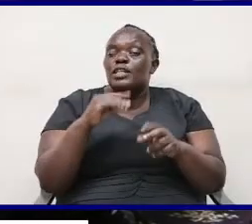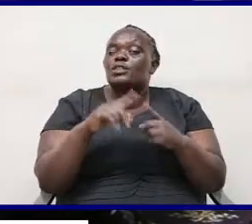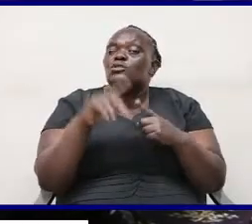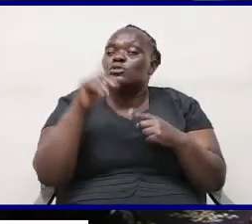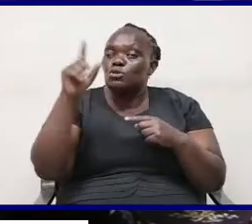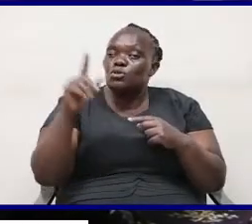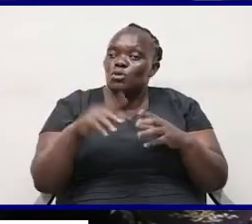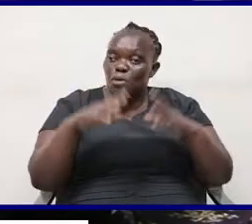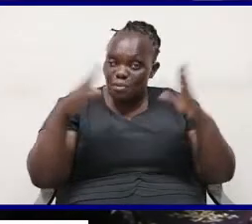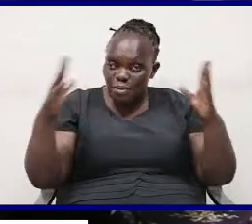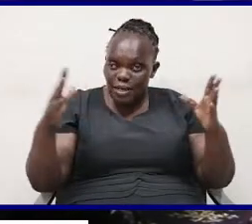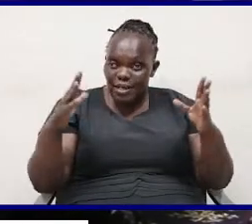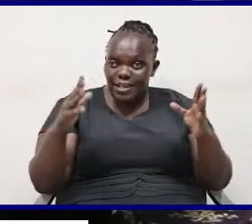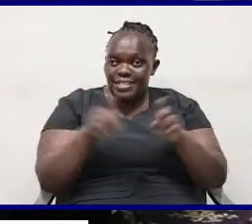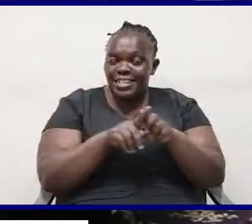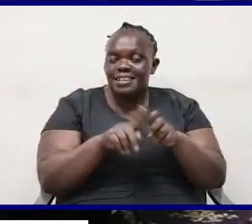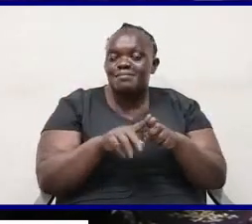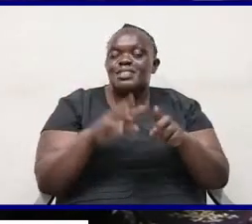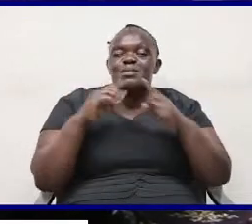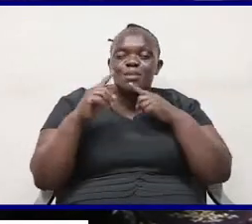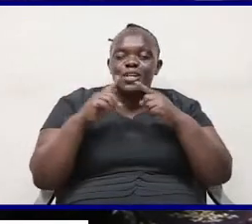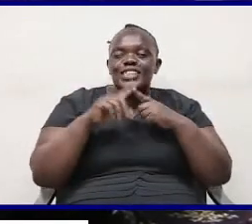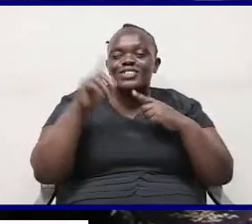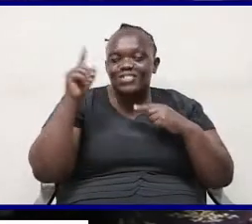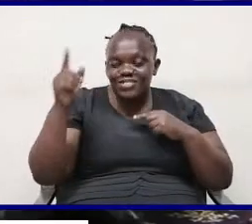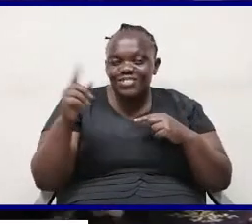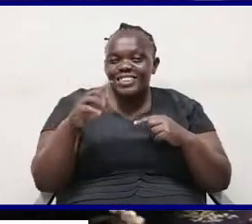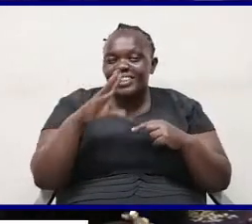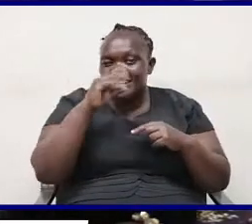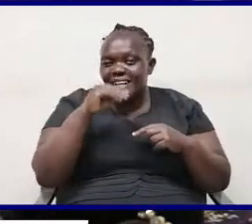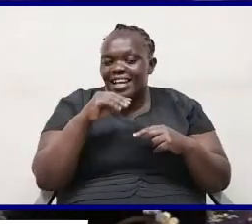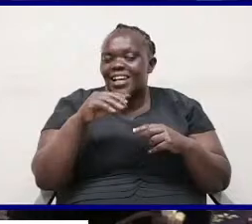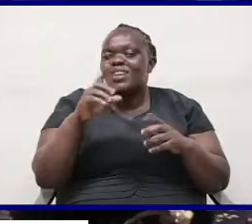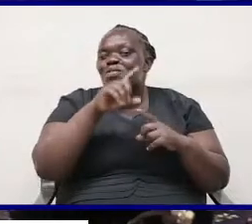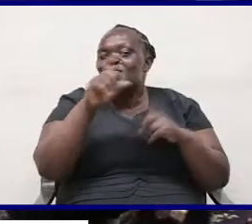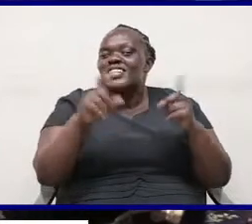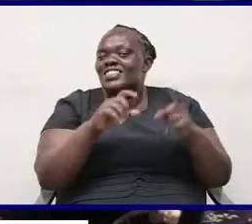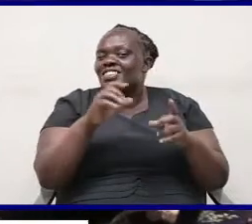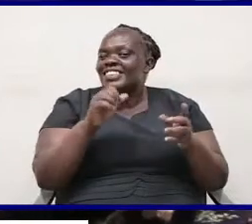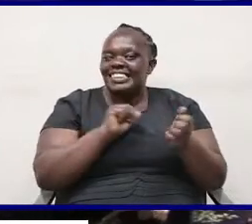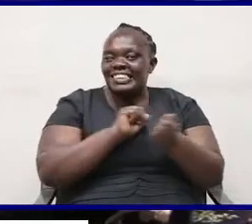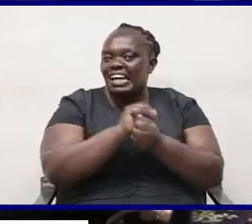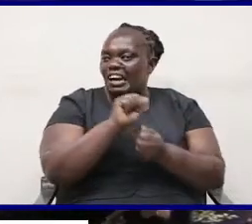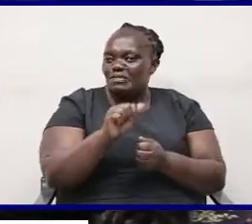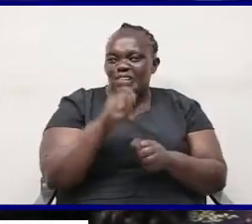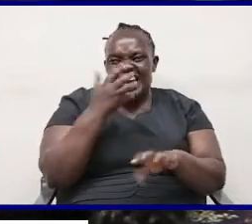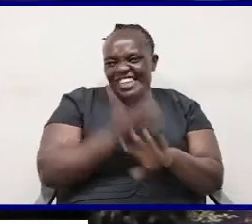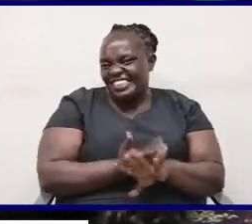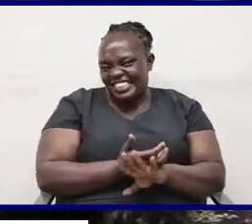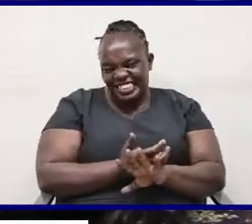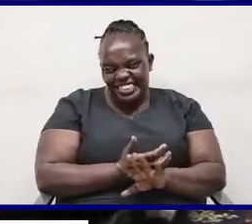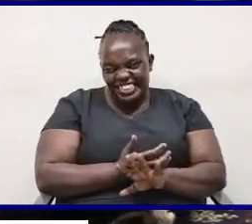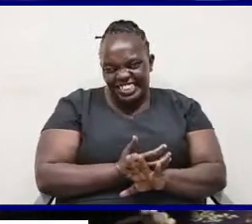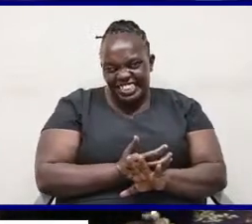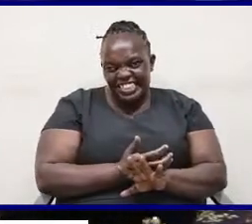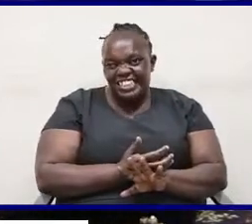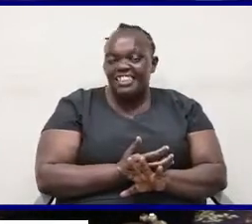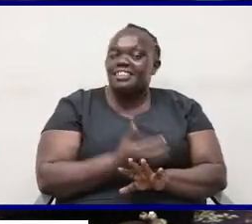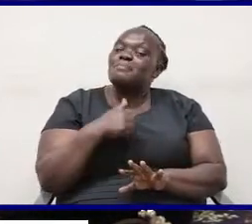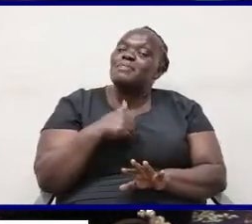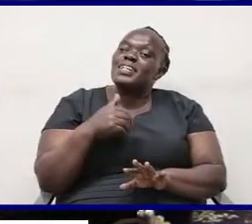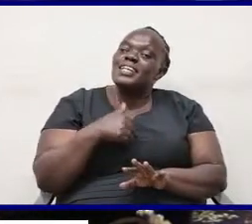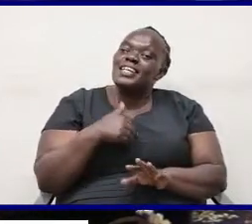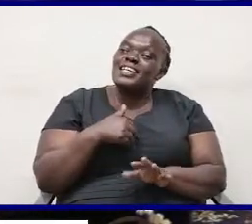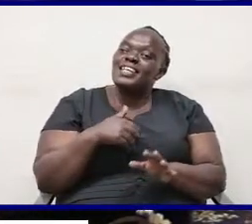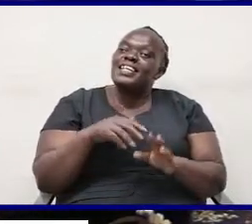give me a bit of leakage. Some of your questions seem to be pretty tough. But no, you're up to the task. I am